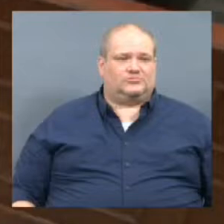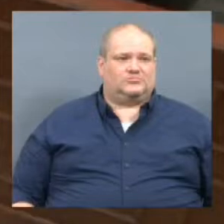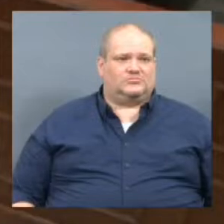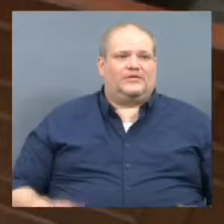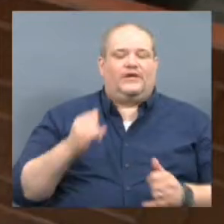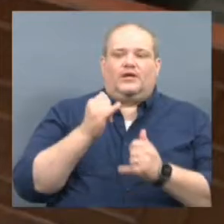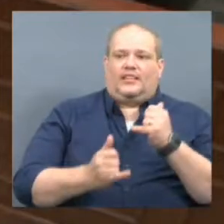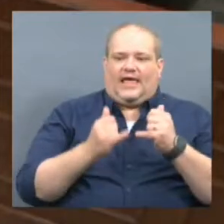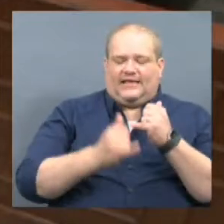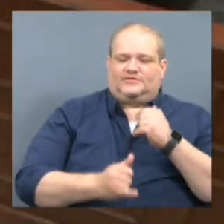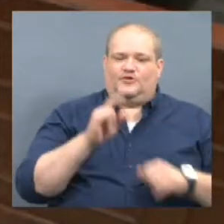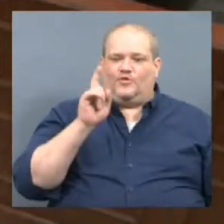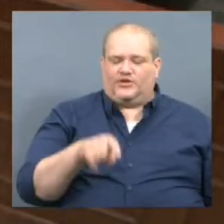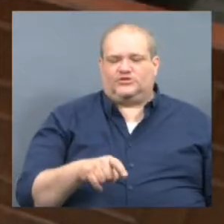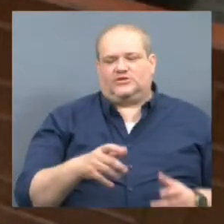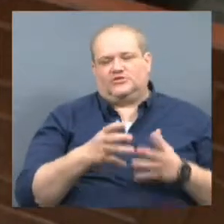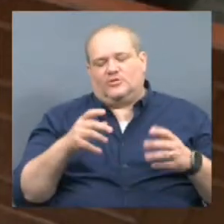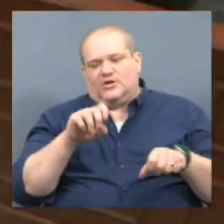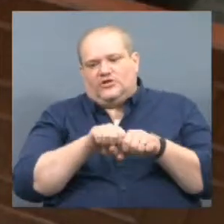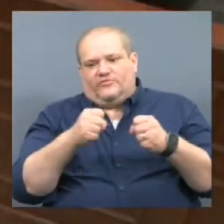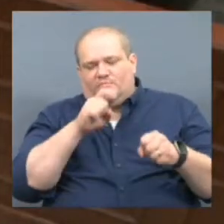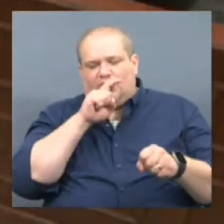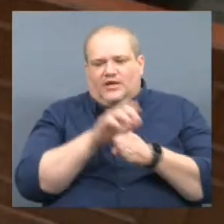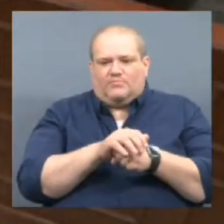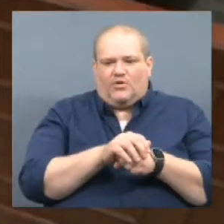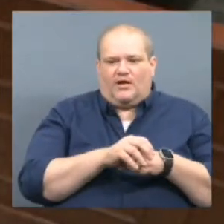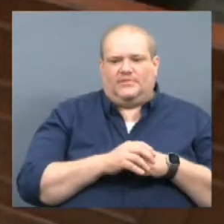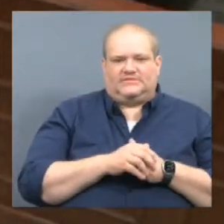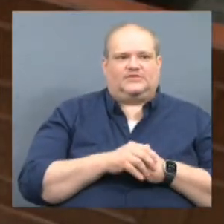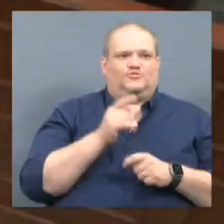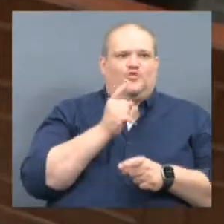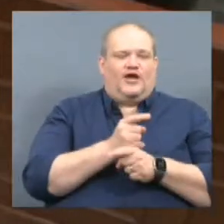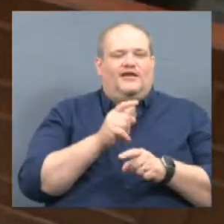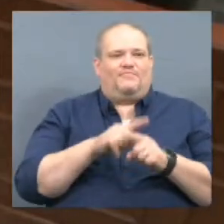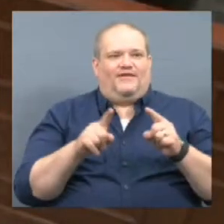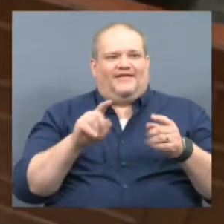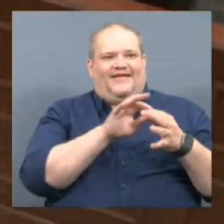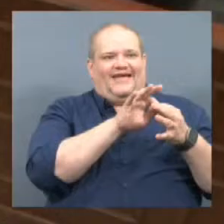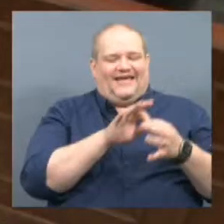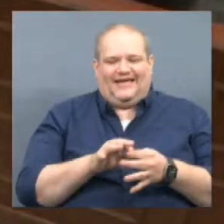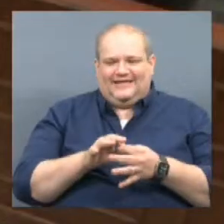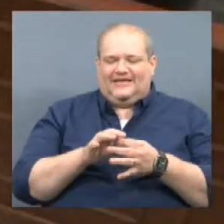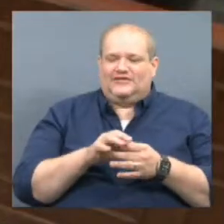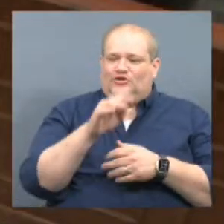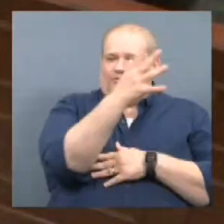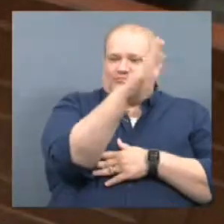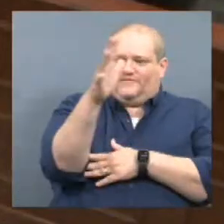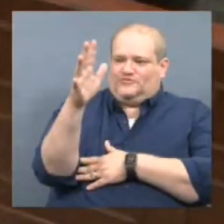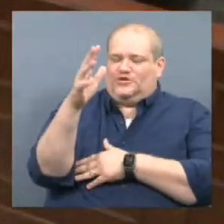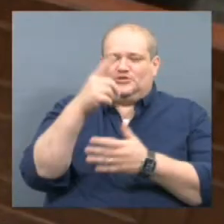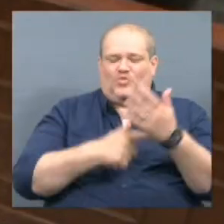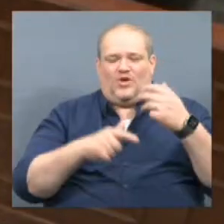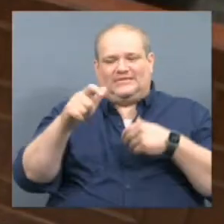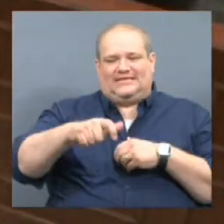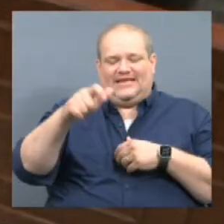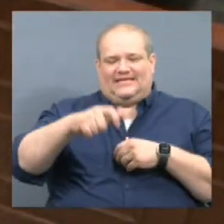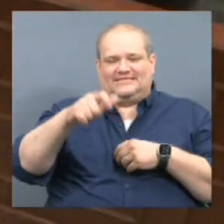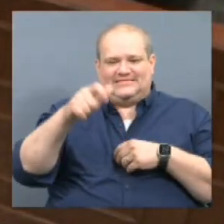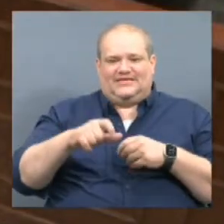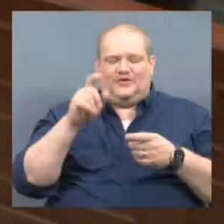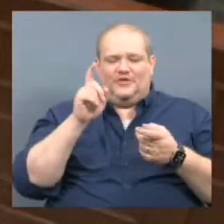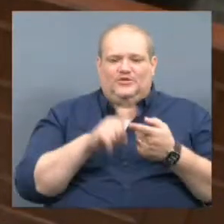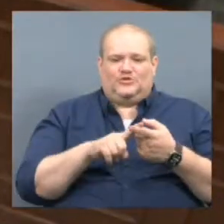Last question. So much for breaking promises, right? Keeping them, rather. But in terms of trees, only what's necessary